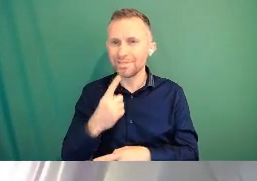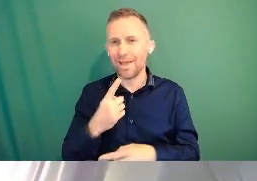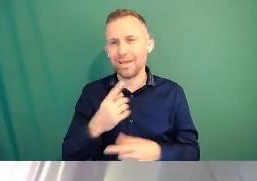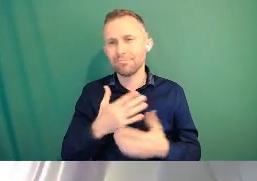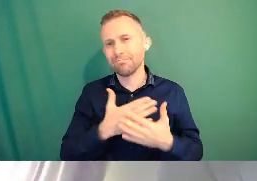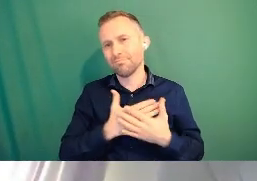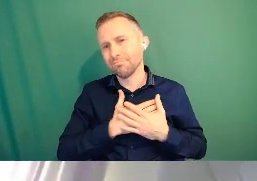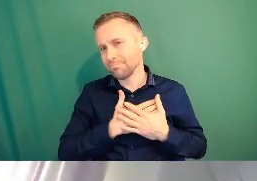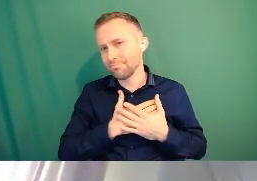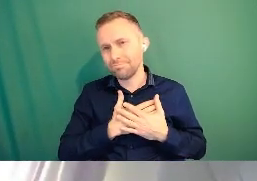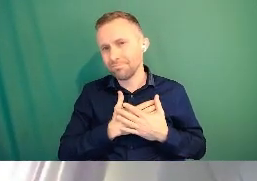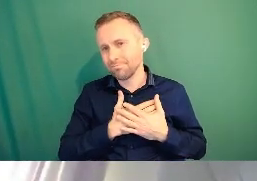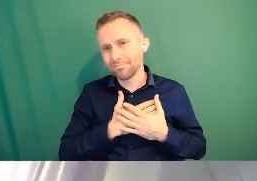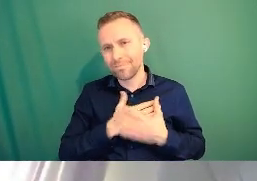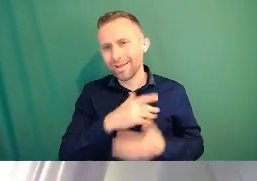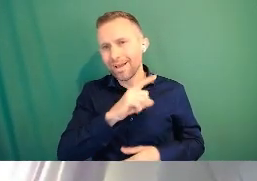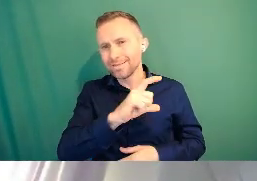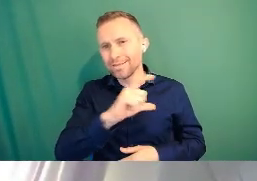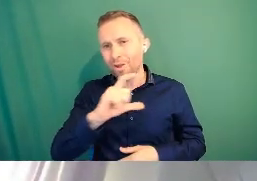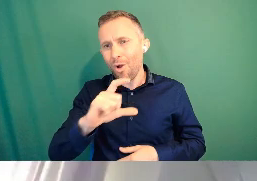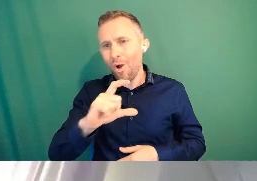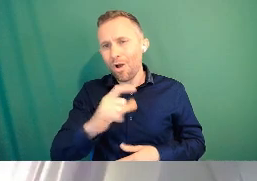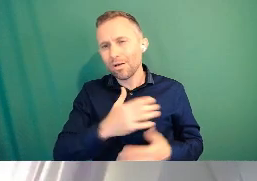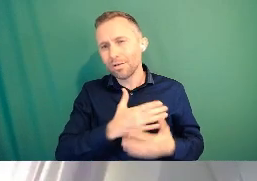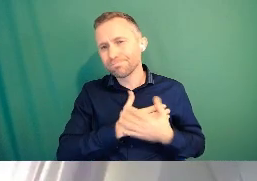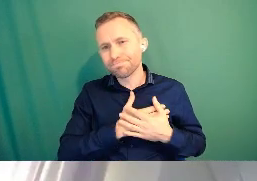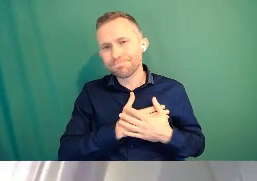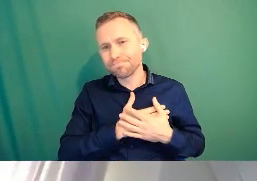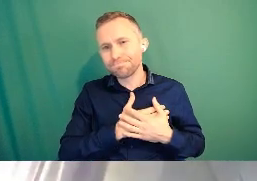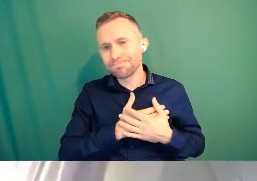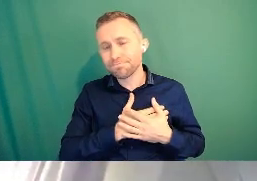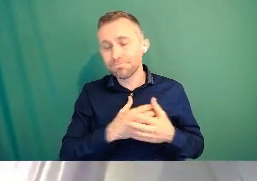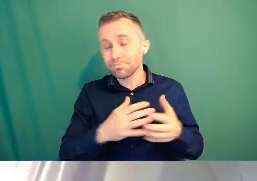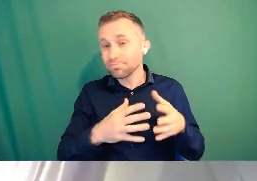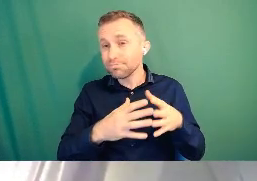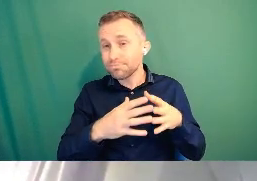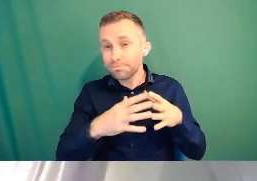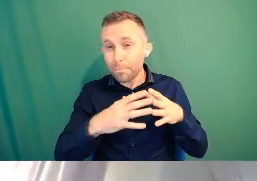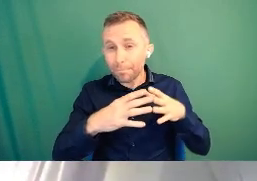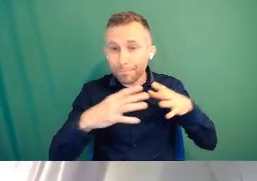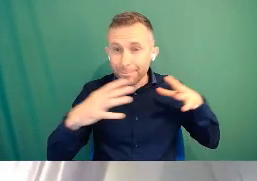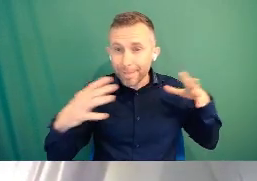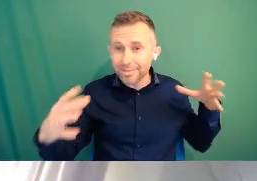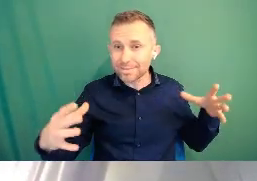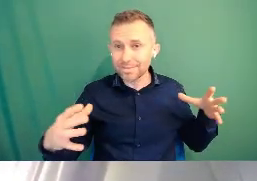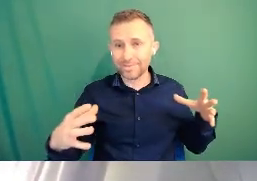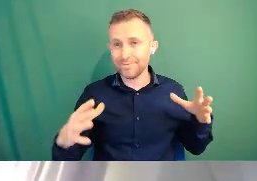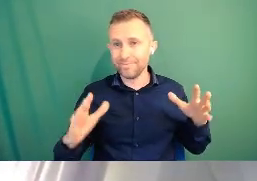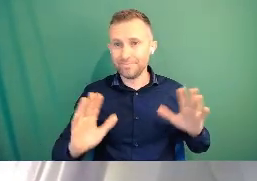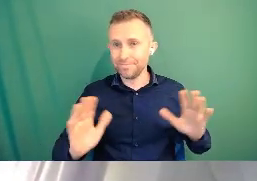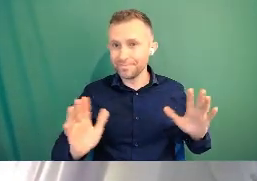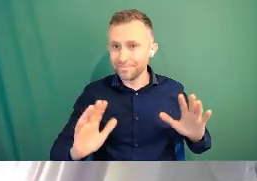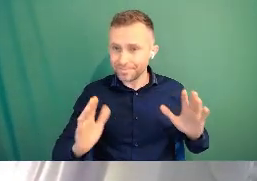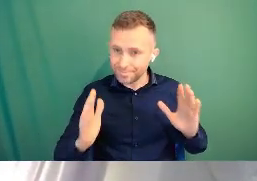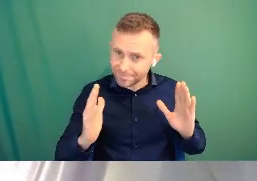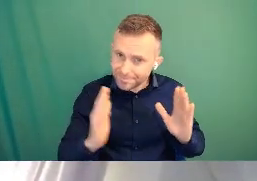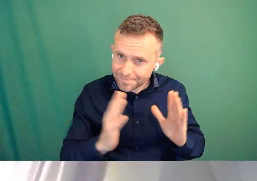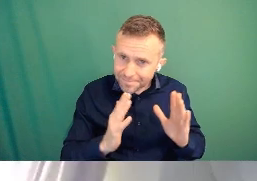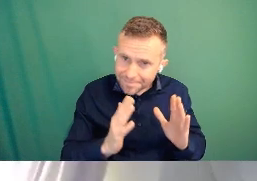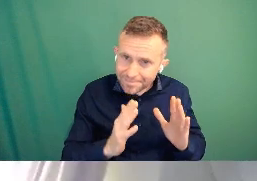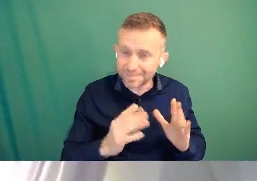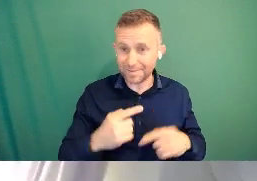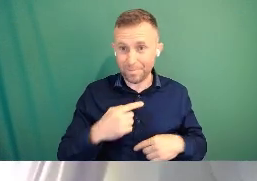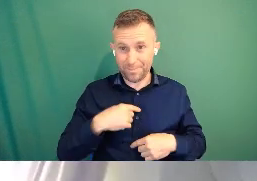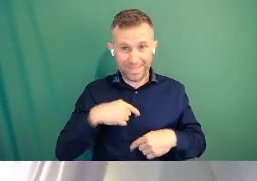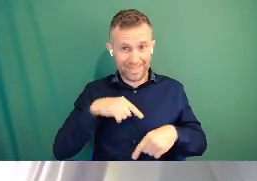I just love the place. I wanted to live there because it is so beautiful, and it's so tiny that you can get around,